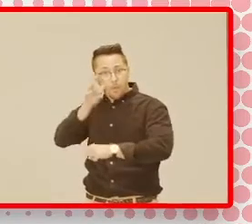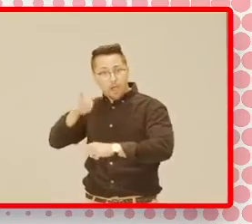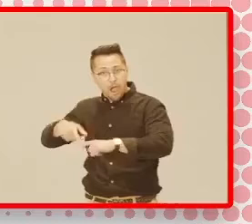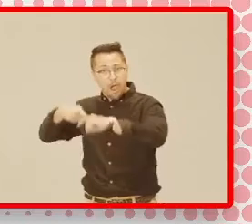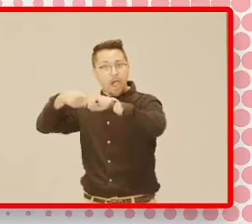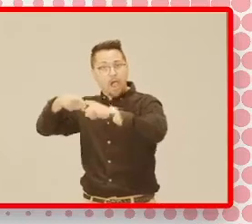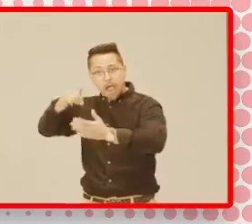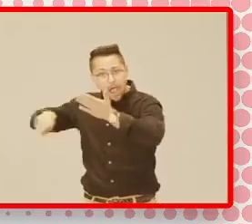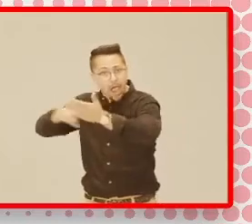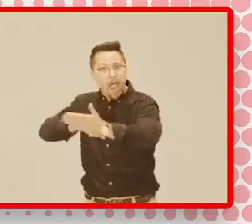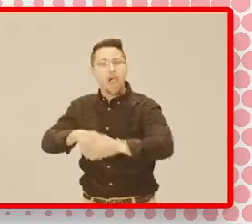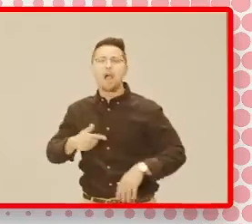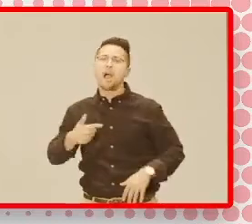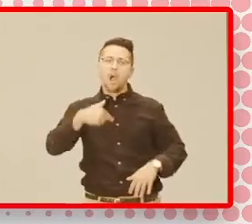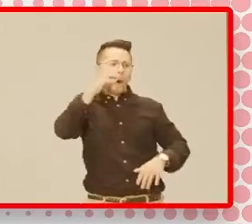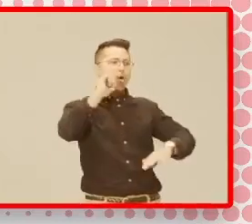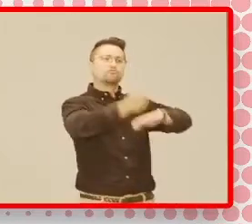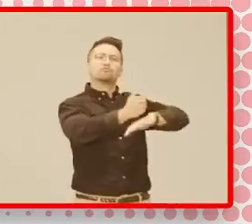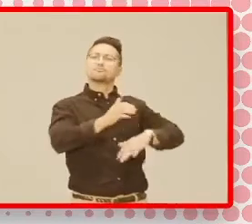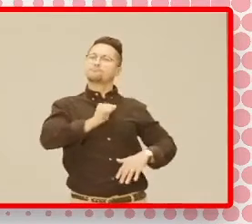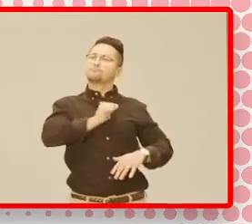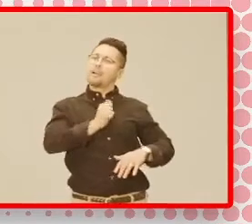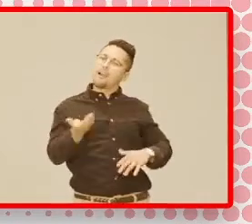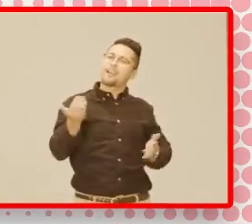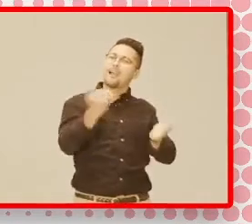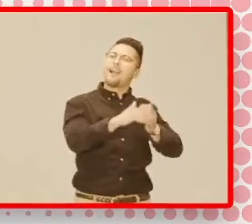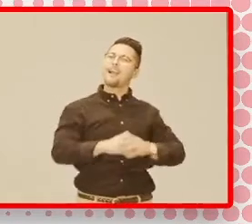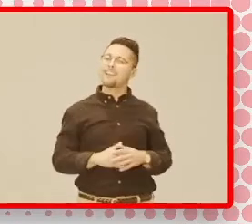out of here. You get out of here.